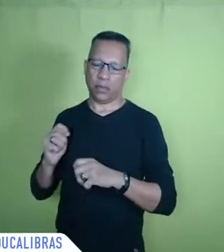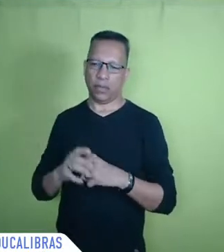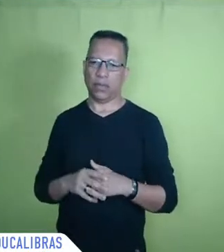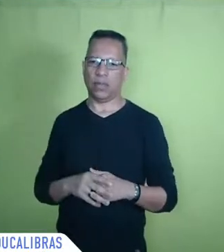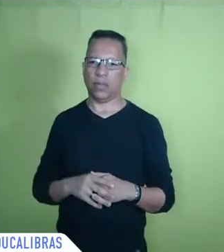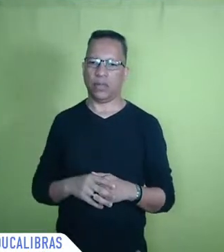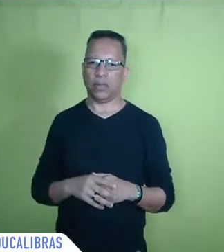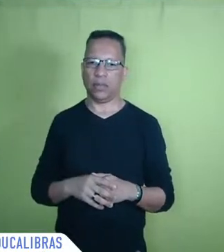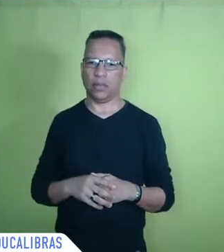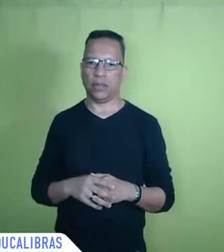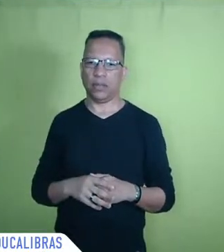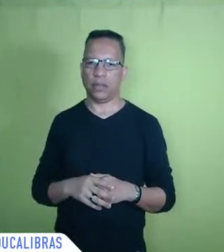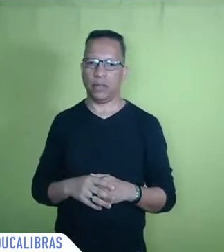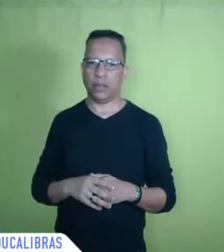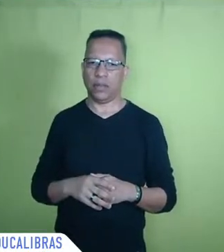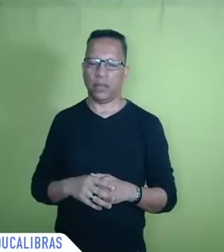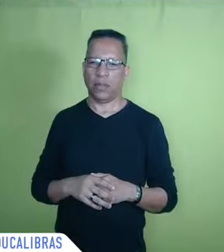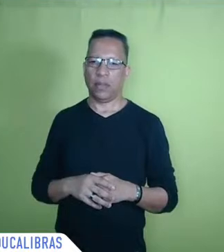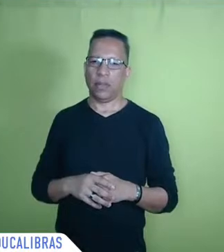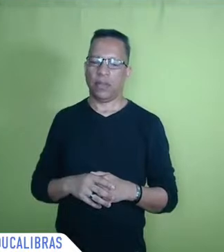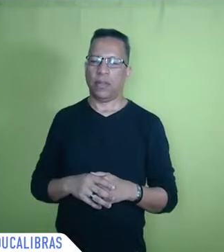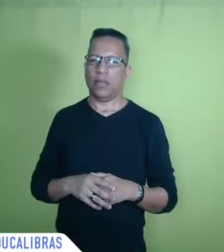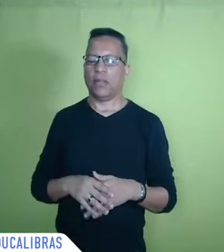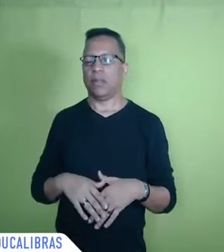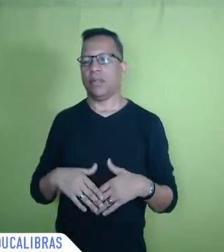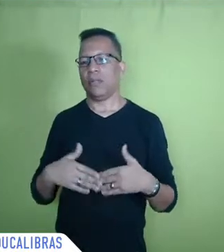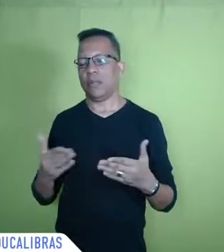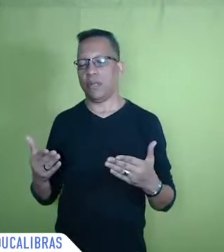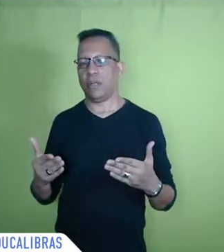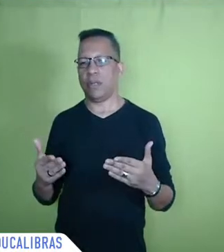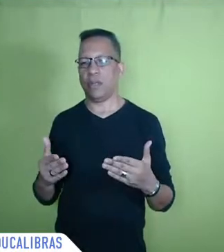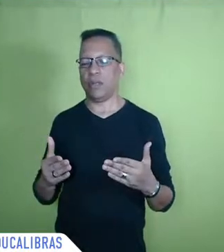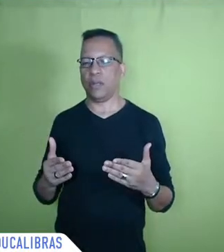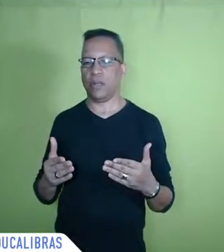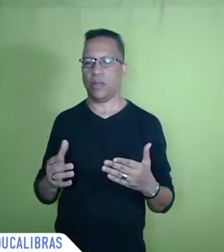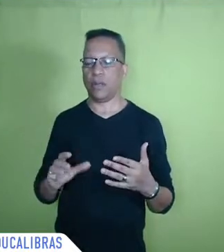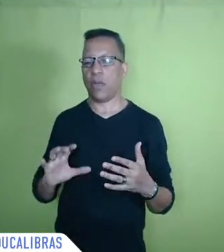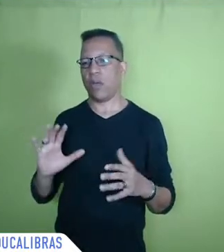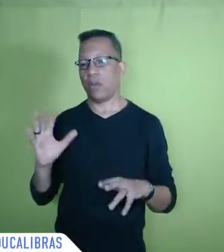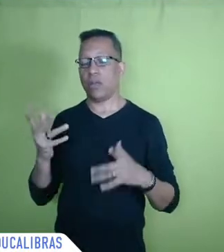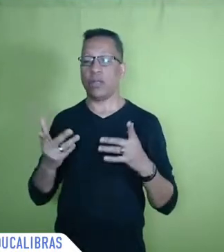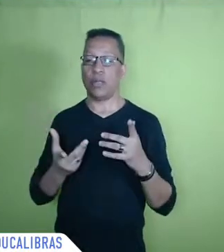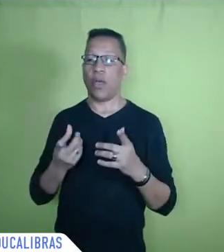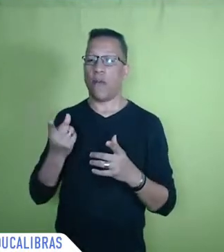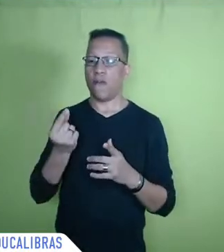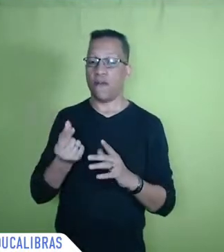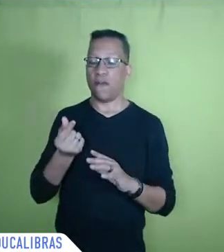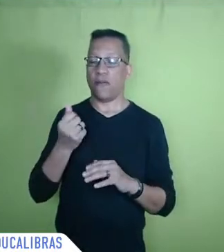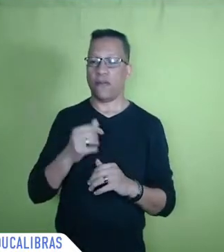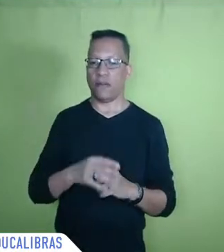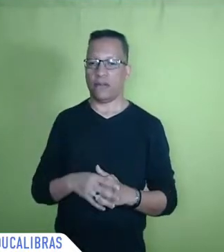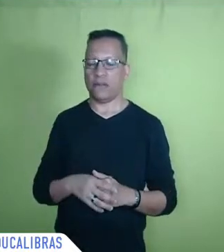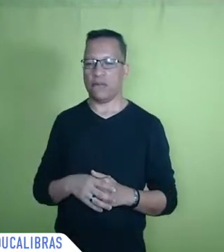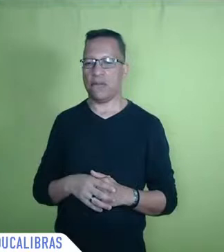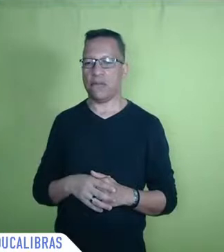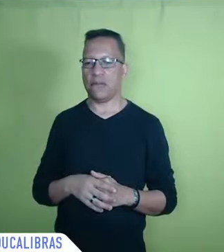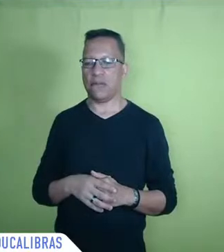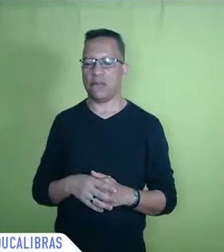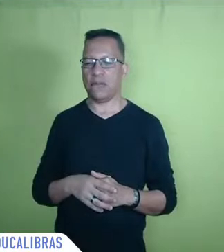housing or from the stock market, the worse your developmental outcomes will be. So it's promoting that environment